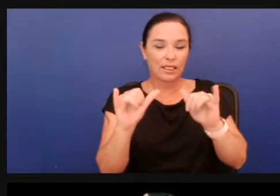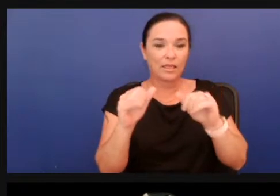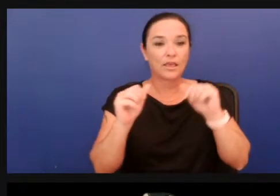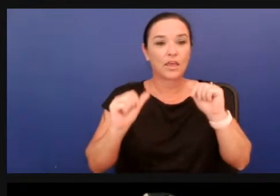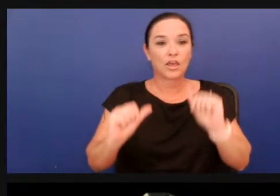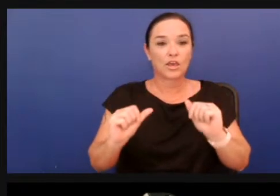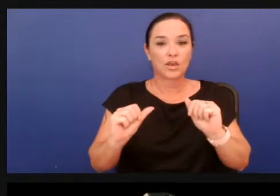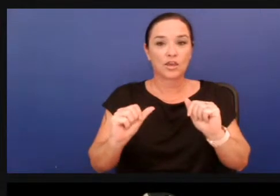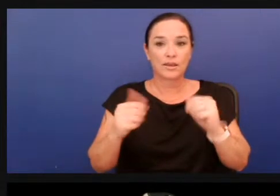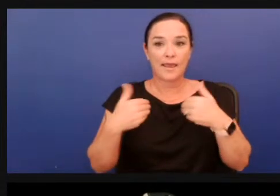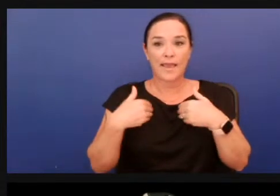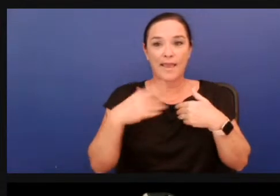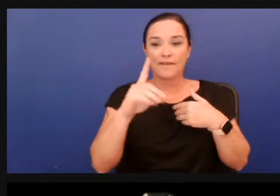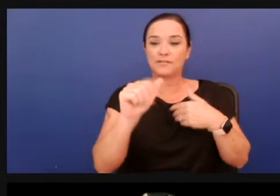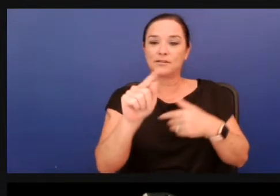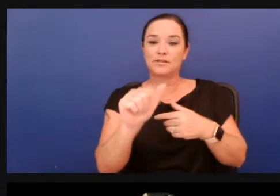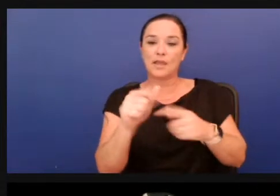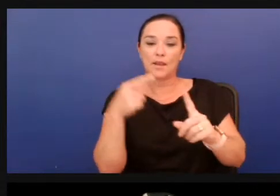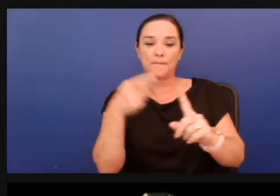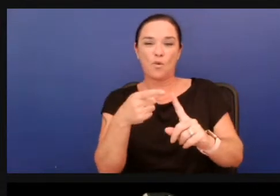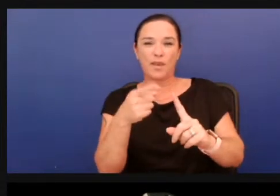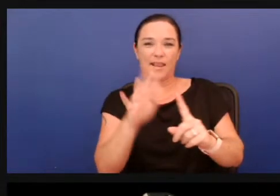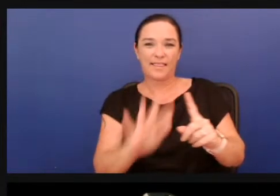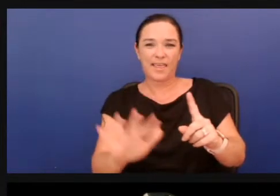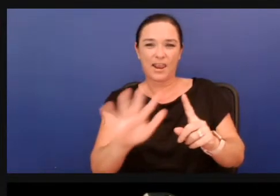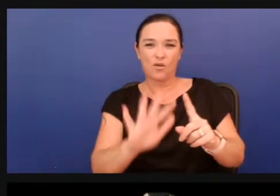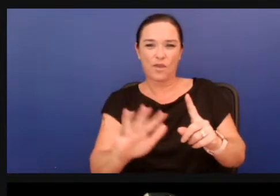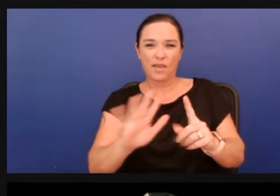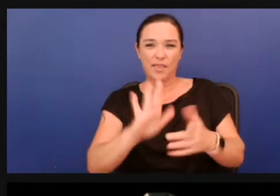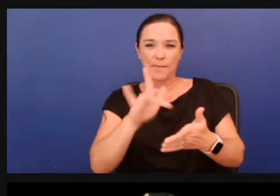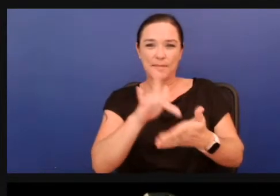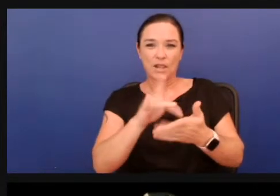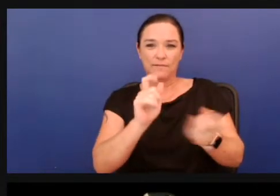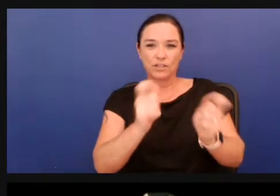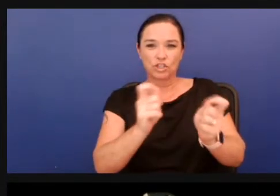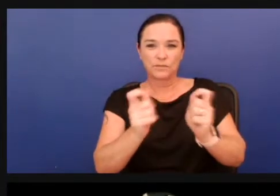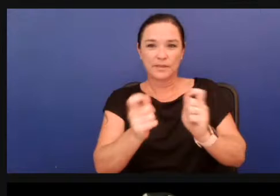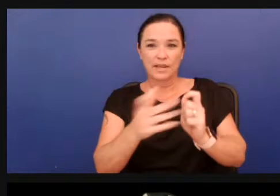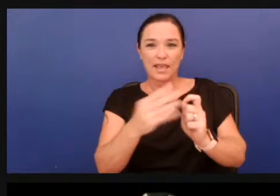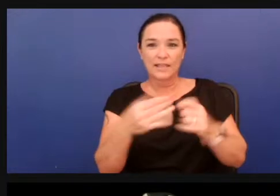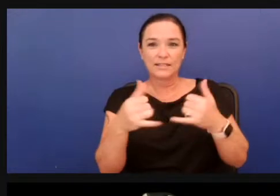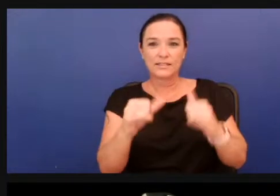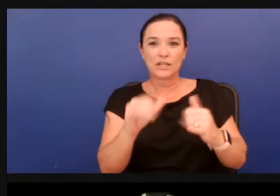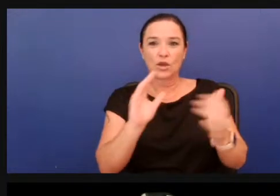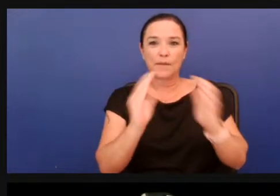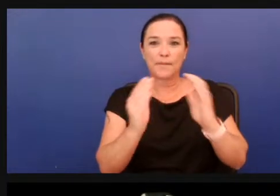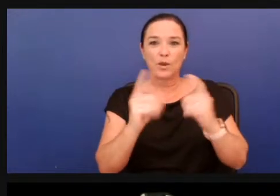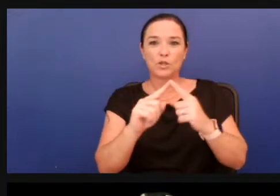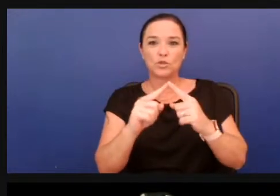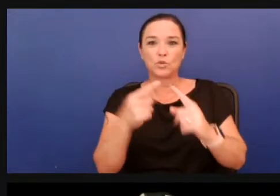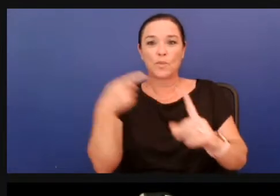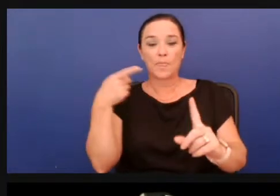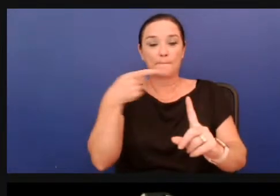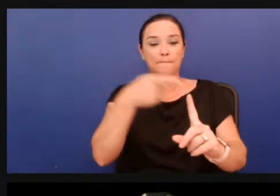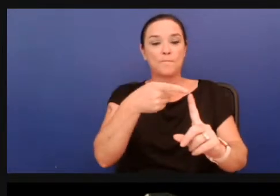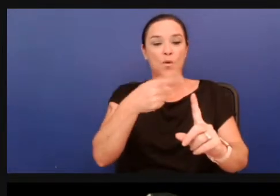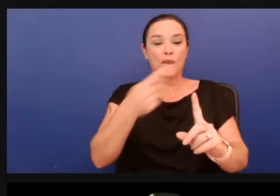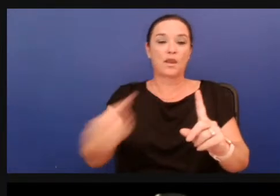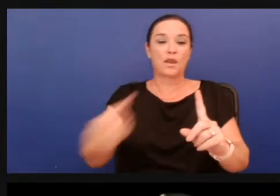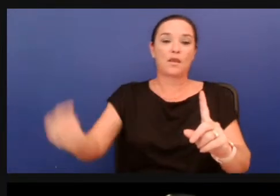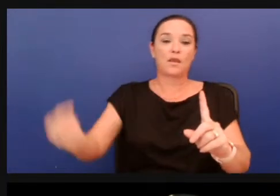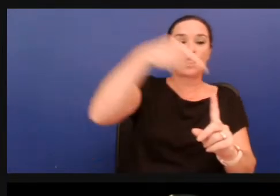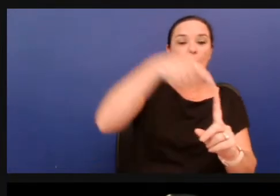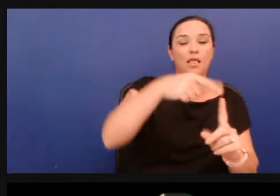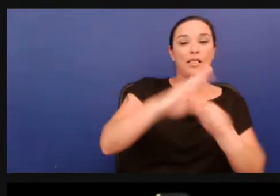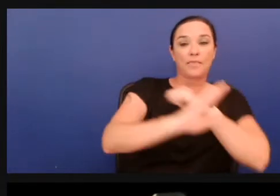a data point somewhere in here in the middle of adjusting, and they can still compare it to a point back in the late fall